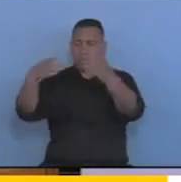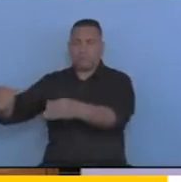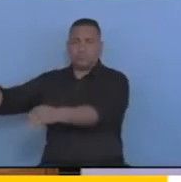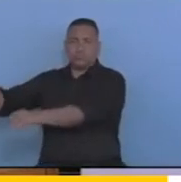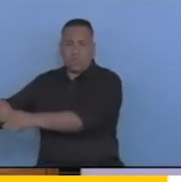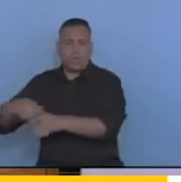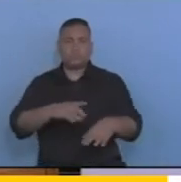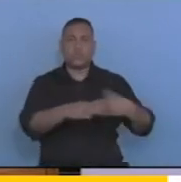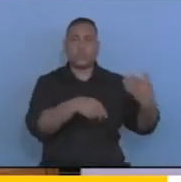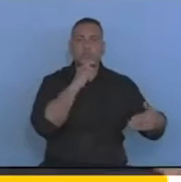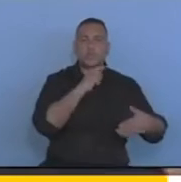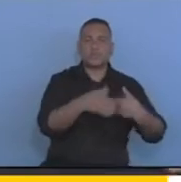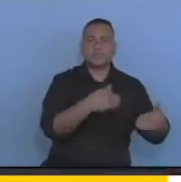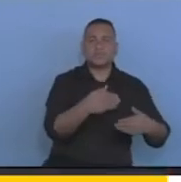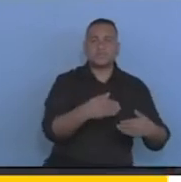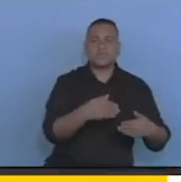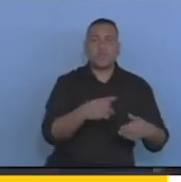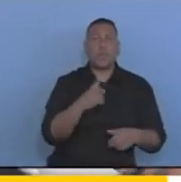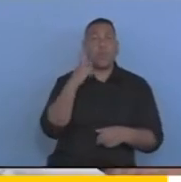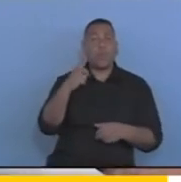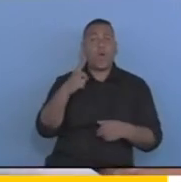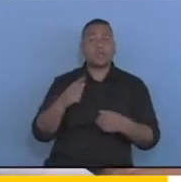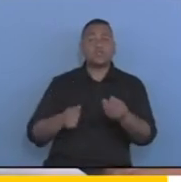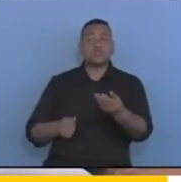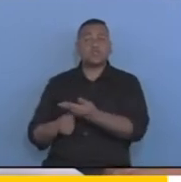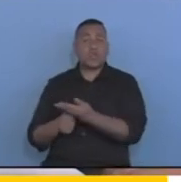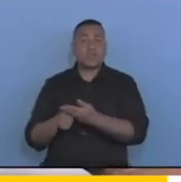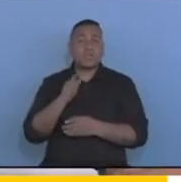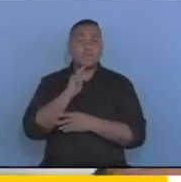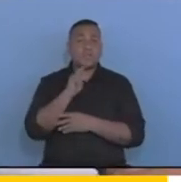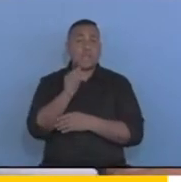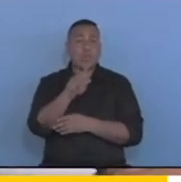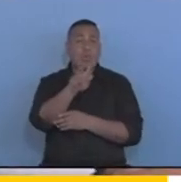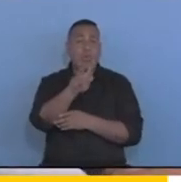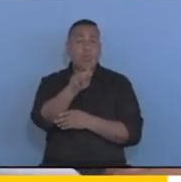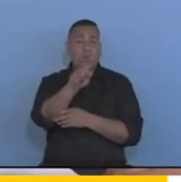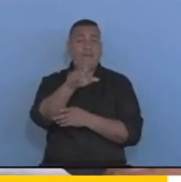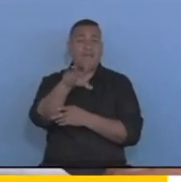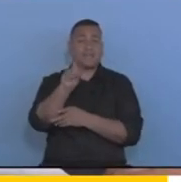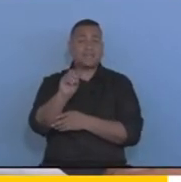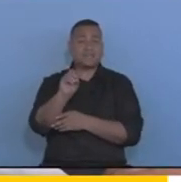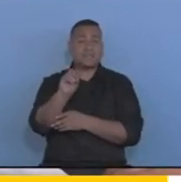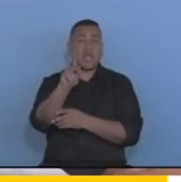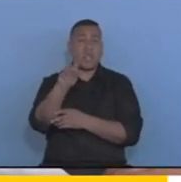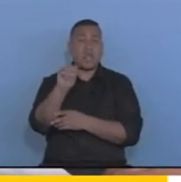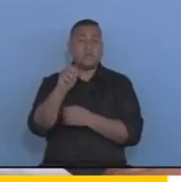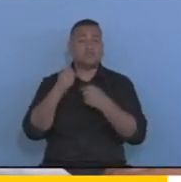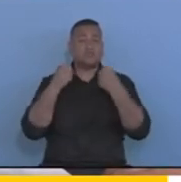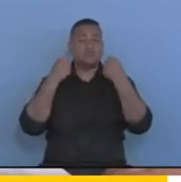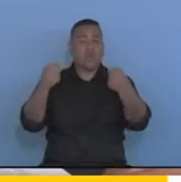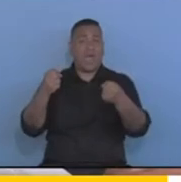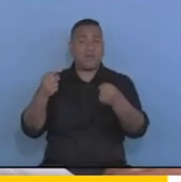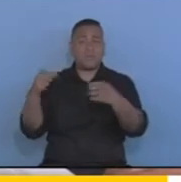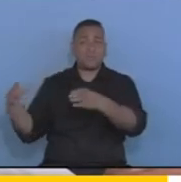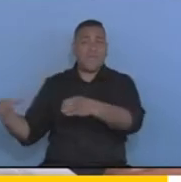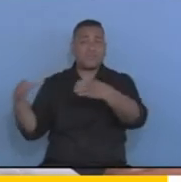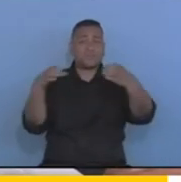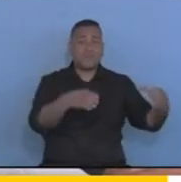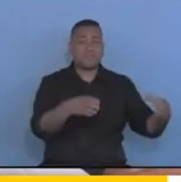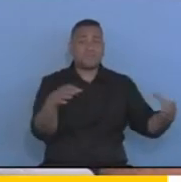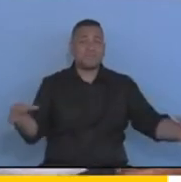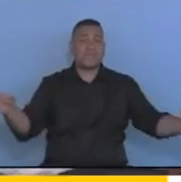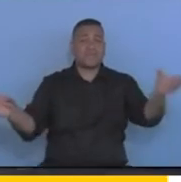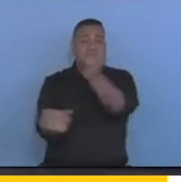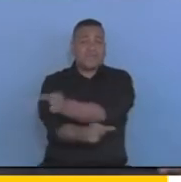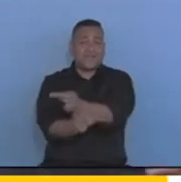on one charge. Wow. You put in the battery that must still be charged, and that can be charged the next day while you're at work.